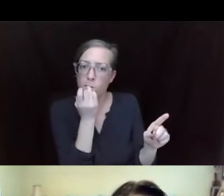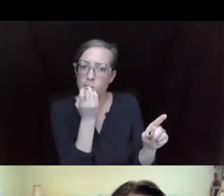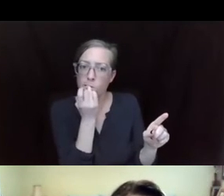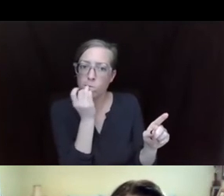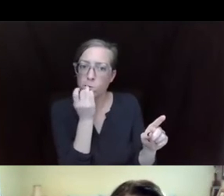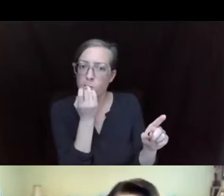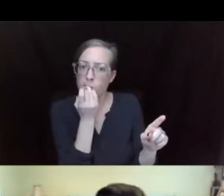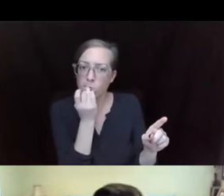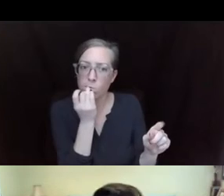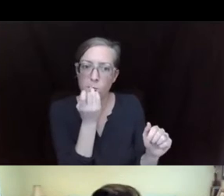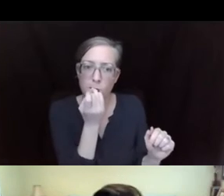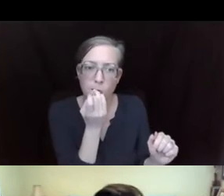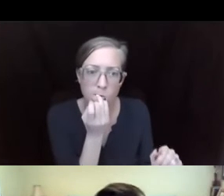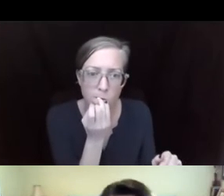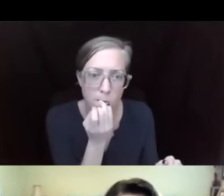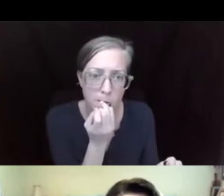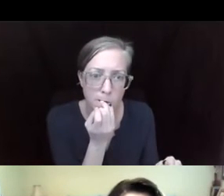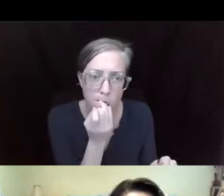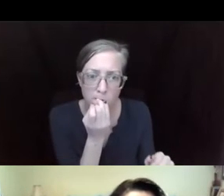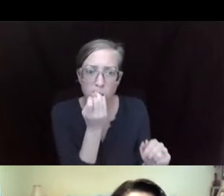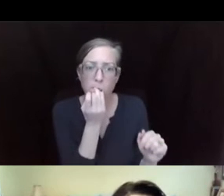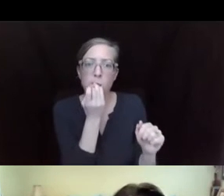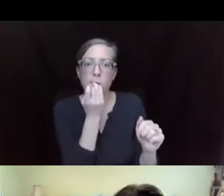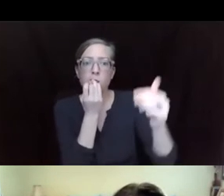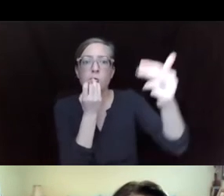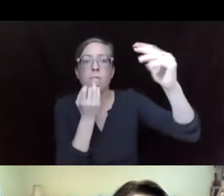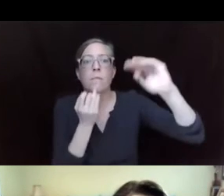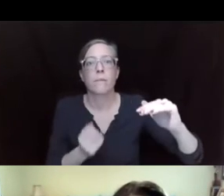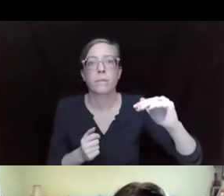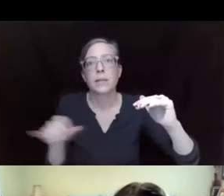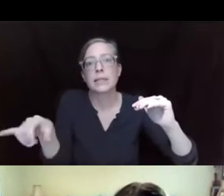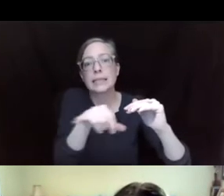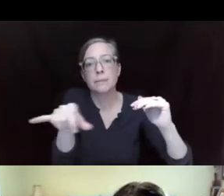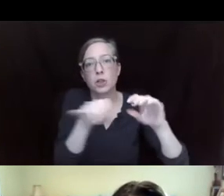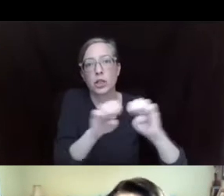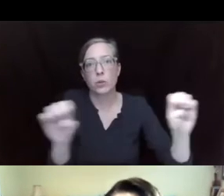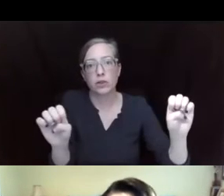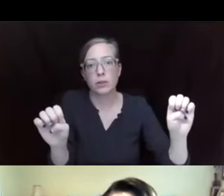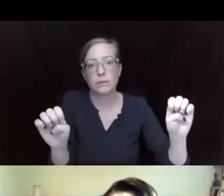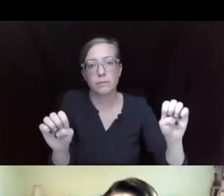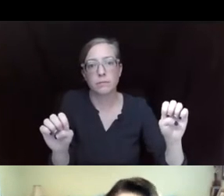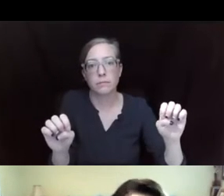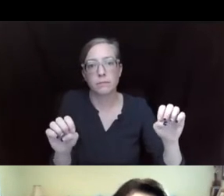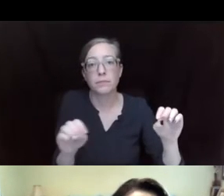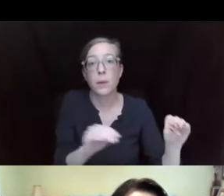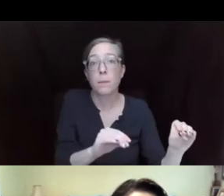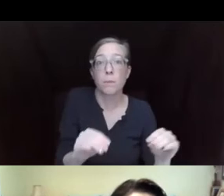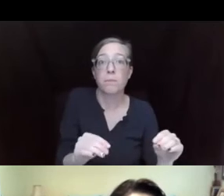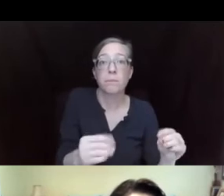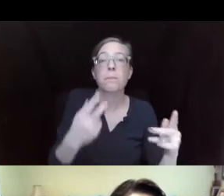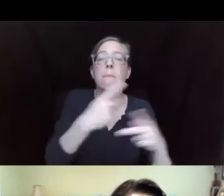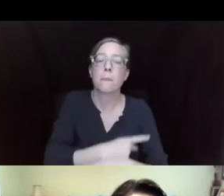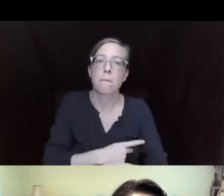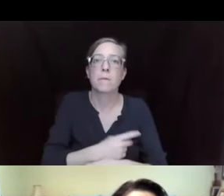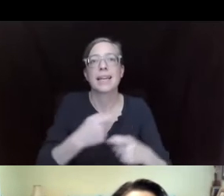to electrosmosis, the equation is very similar. The mobility multiplied by the electric field to the power 1. And you